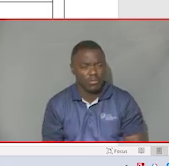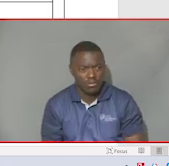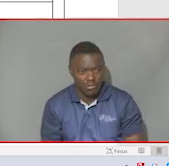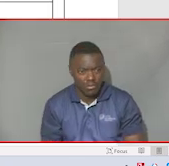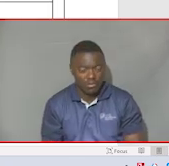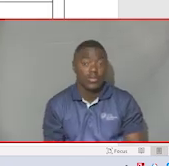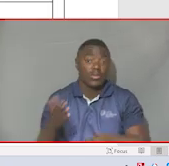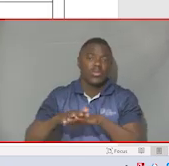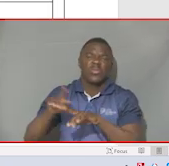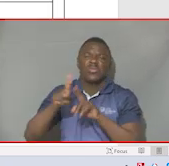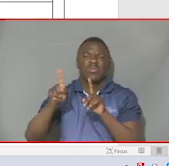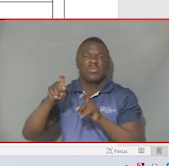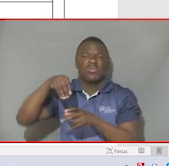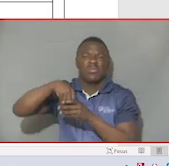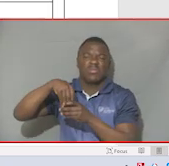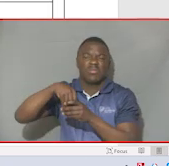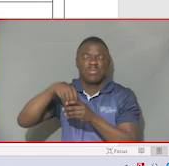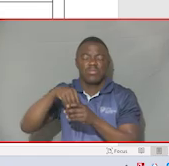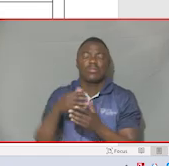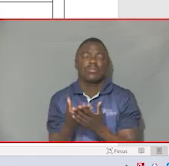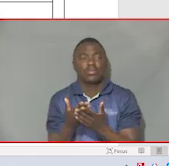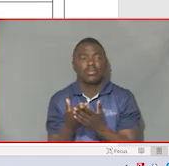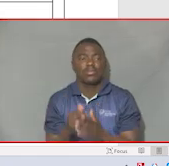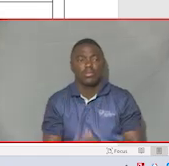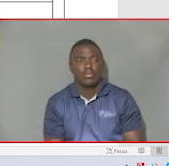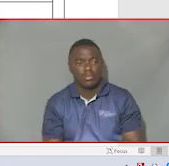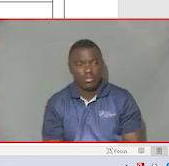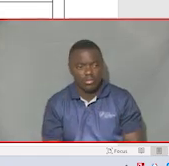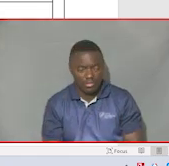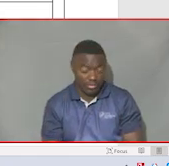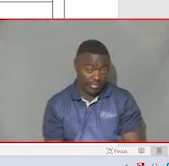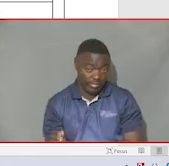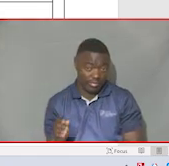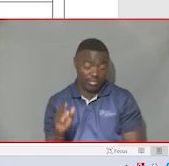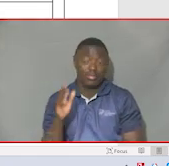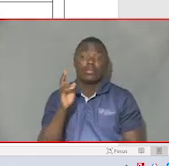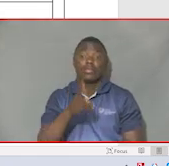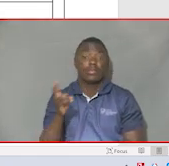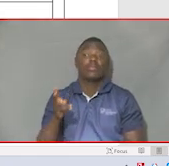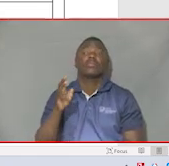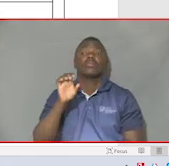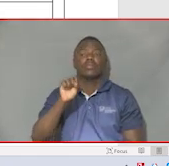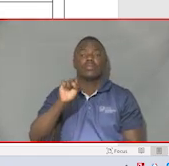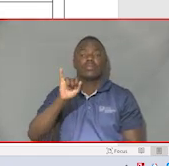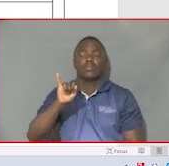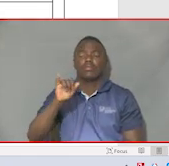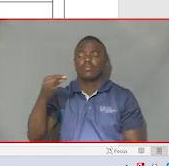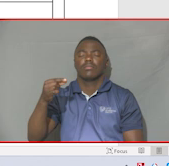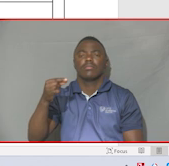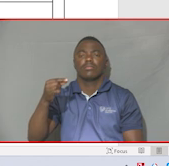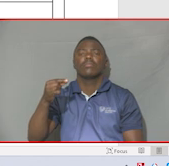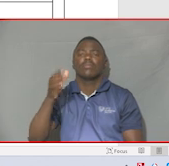insight questions on the quadratic number formula. You will be asked sigma notation, and